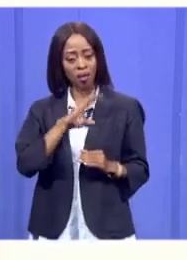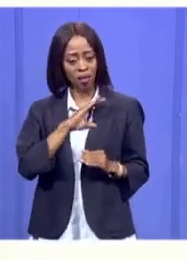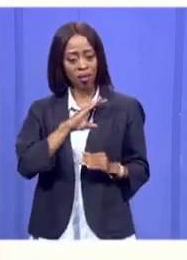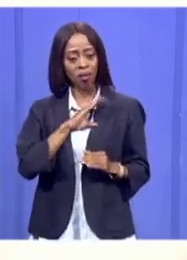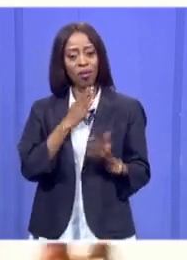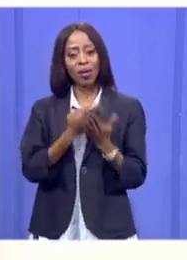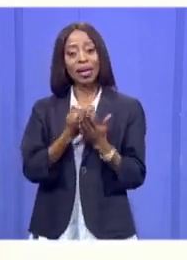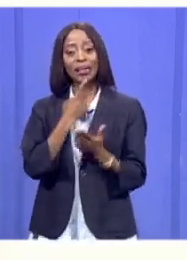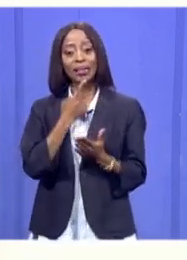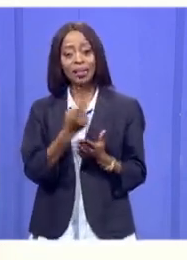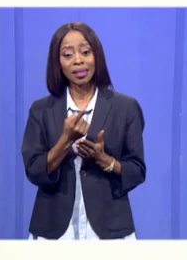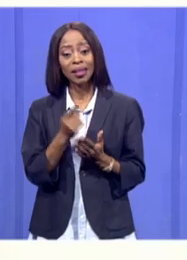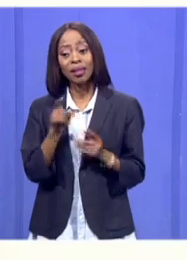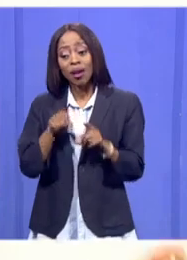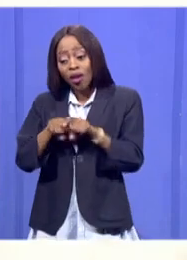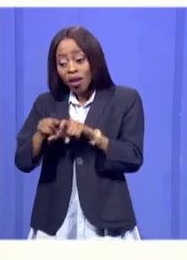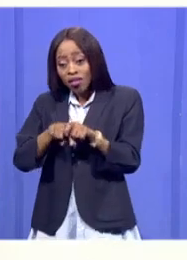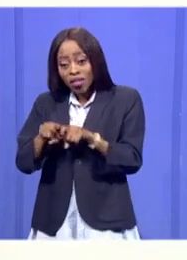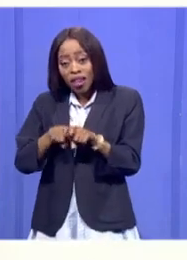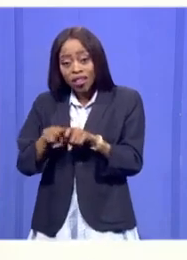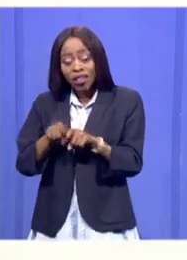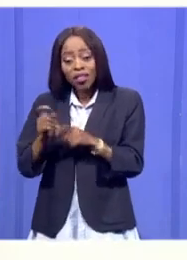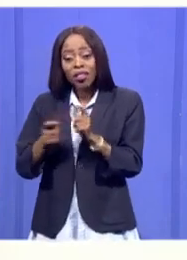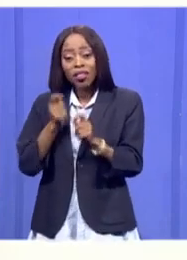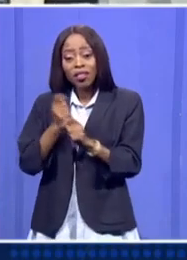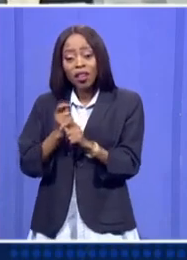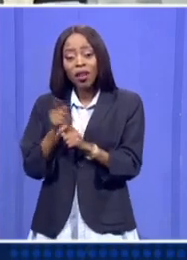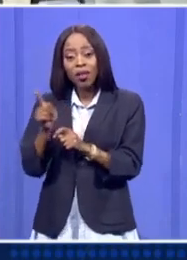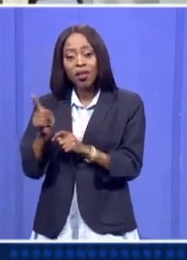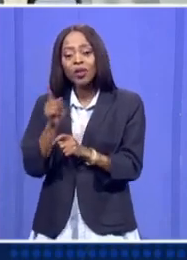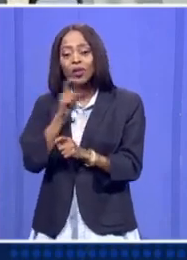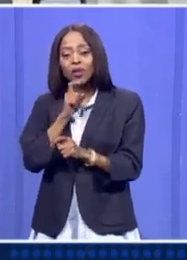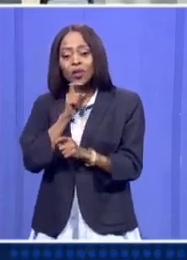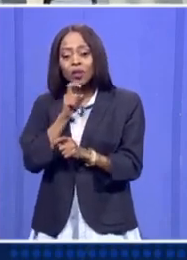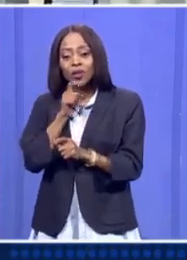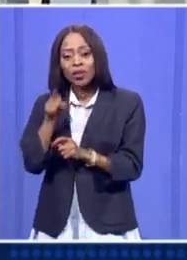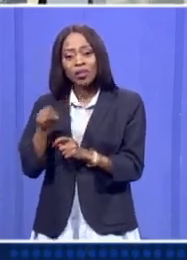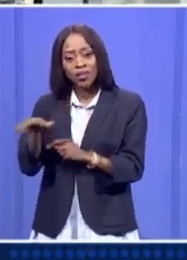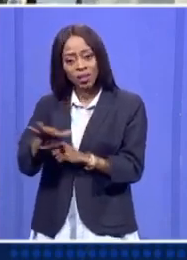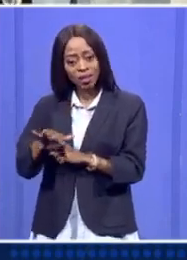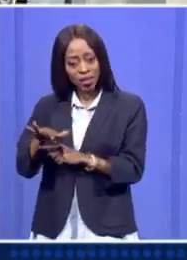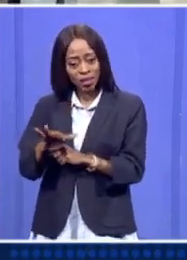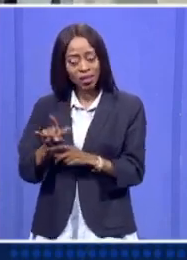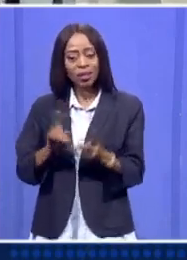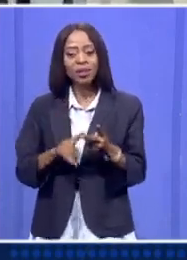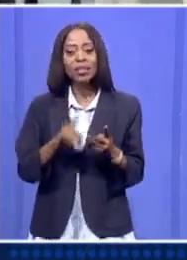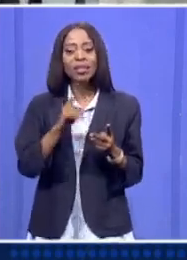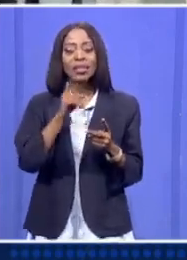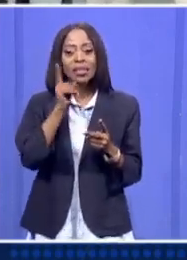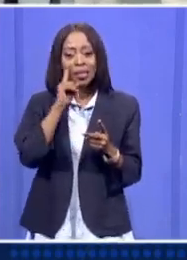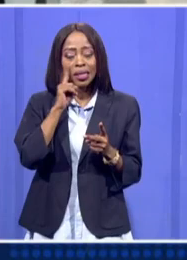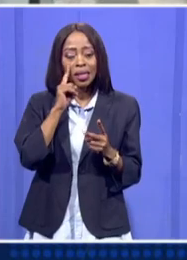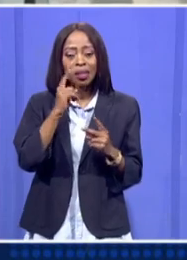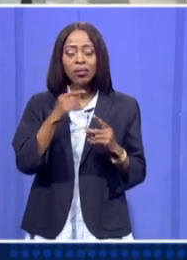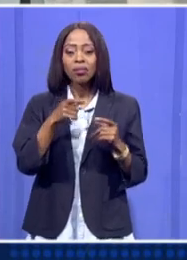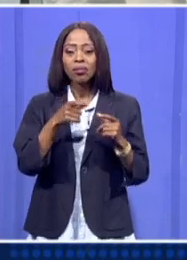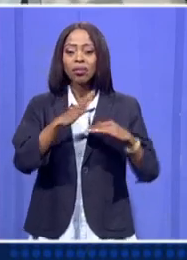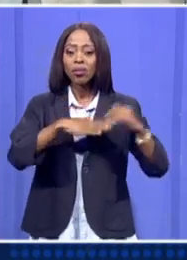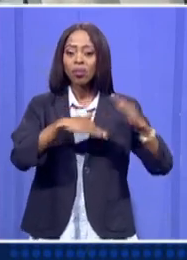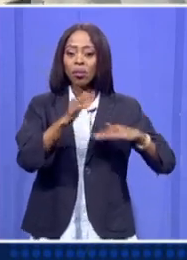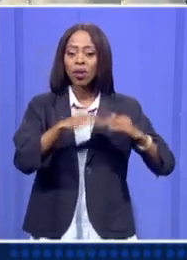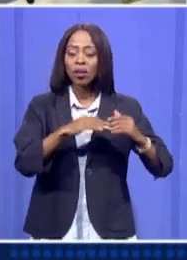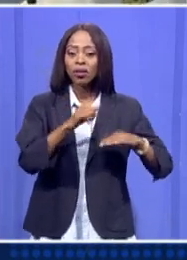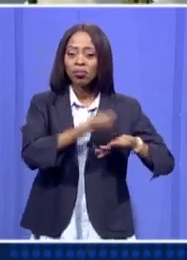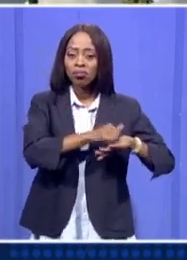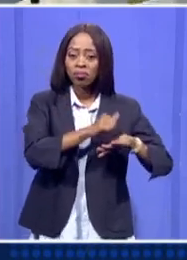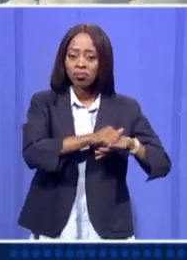say, let us test the type of concrete that was used within a particular context. Okay. Let us test the type of bricks that have been used in a particular